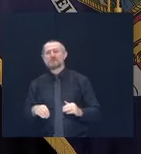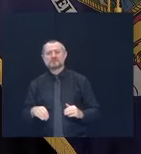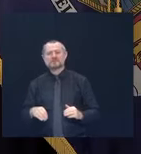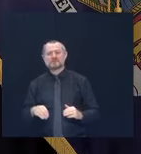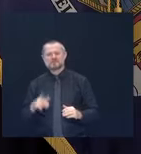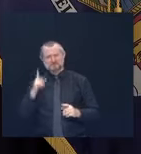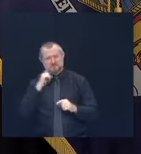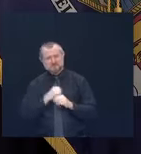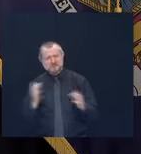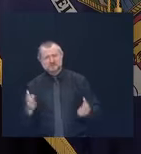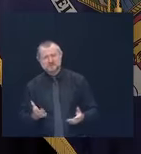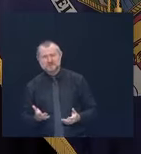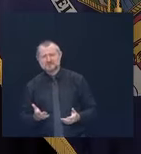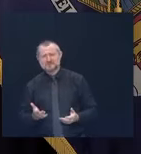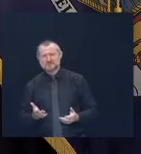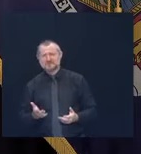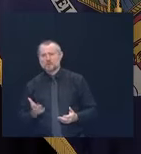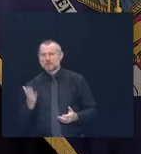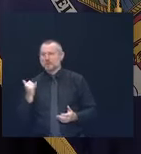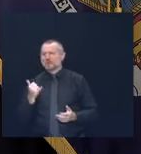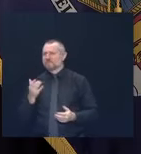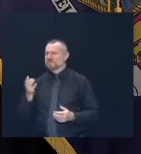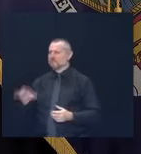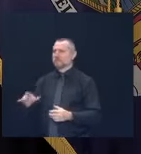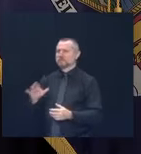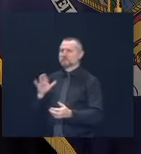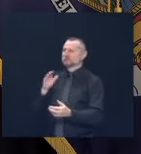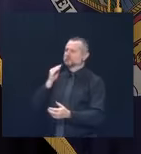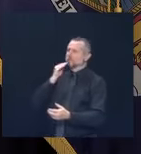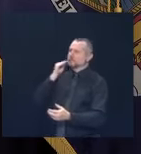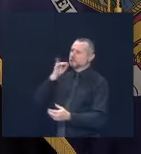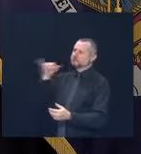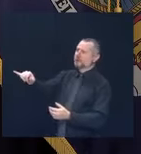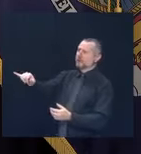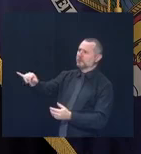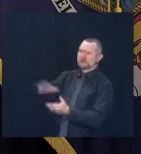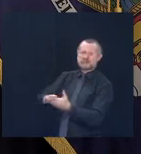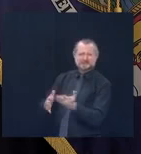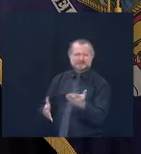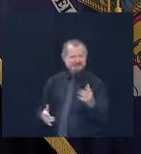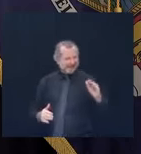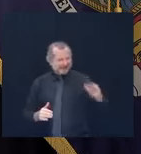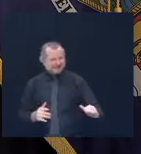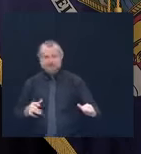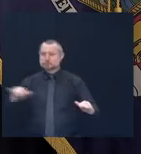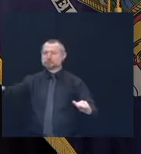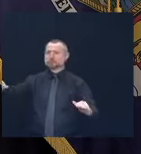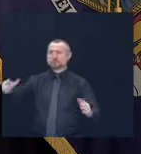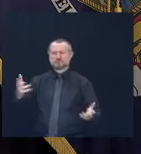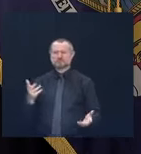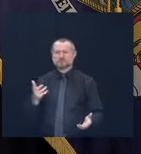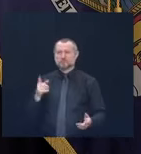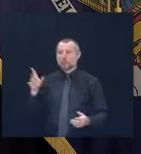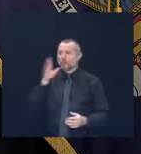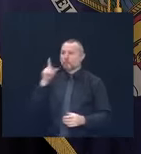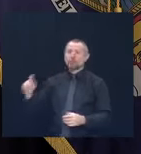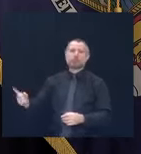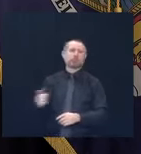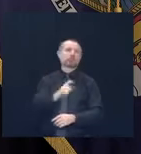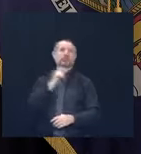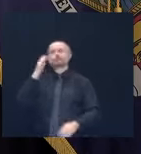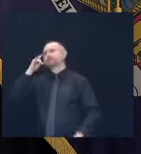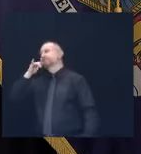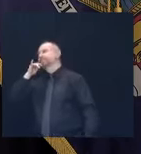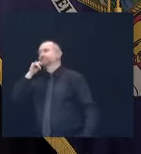Why would you want the child to go to stay at home, which means they're not going to stay at home. It means they're going to go outside, they're going to run around